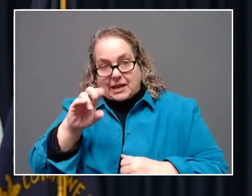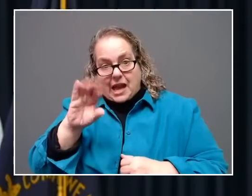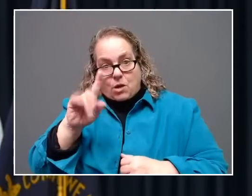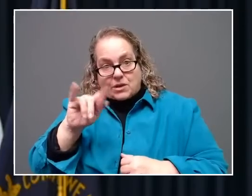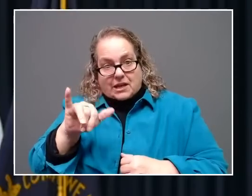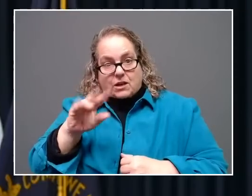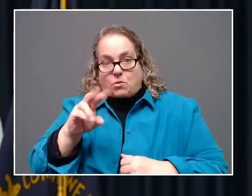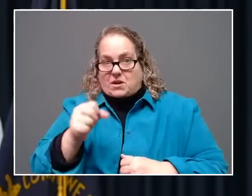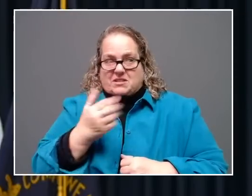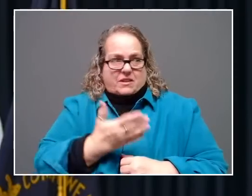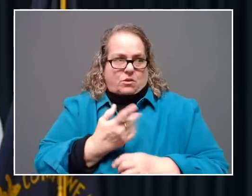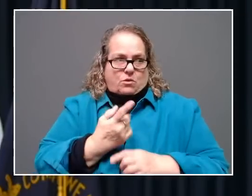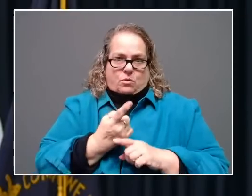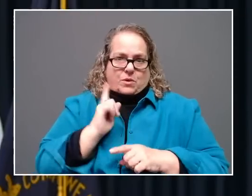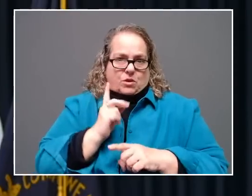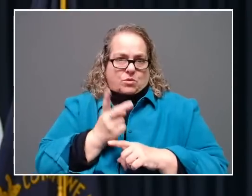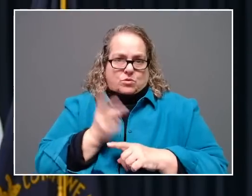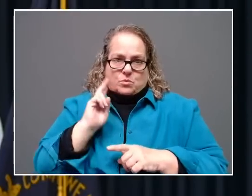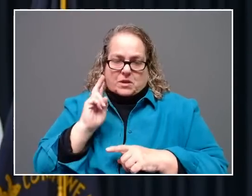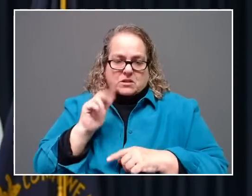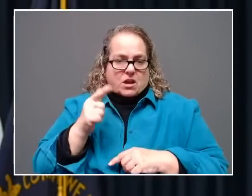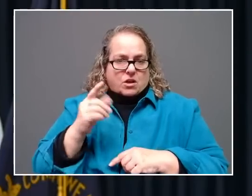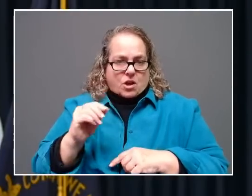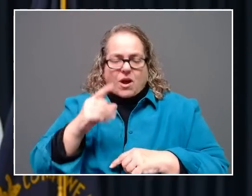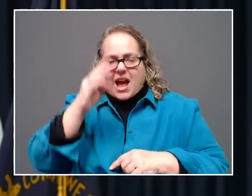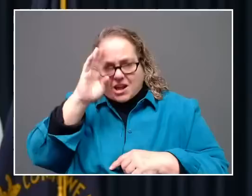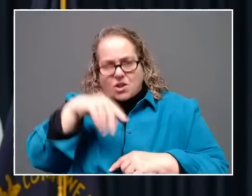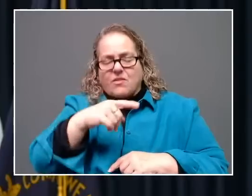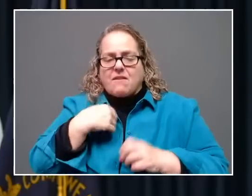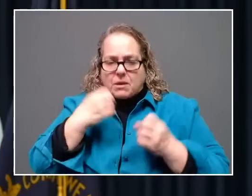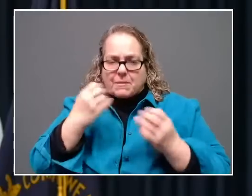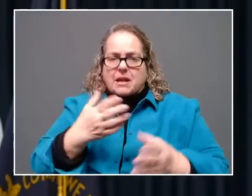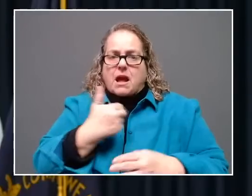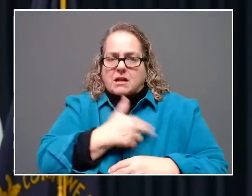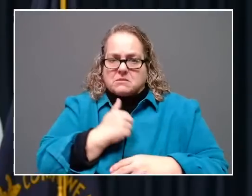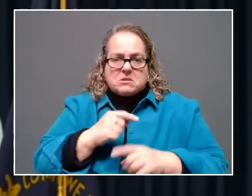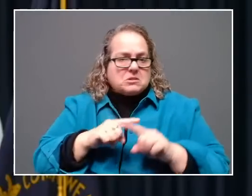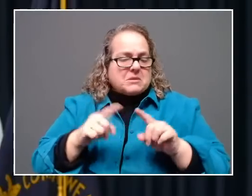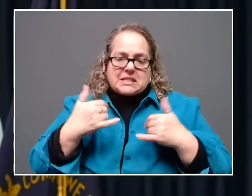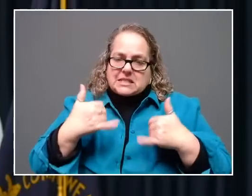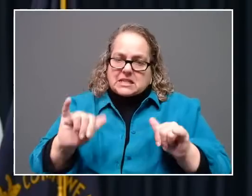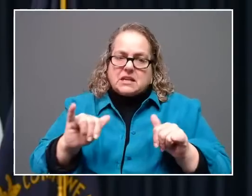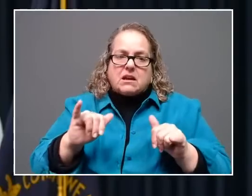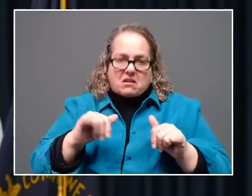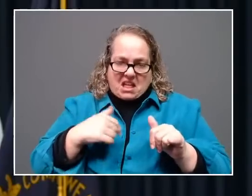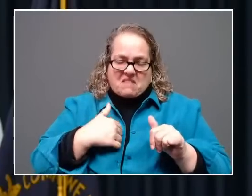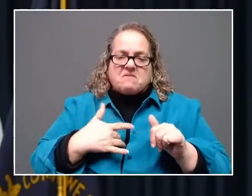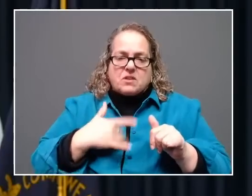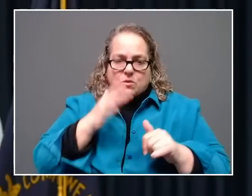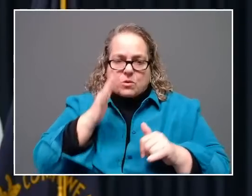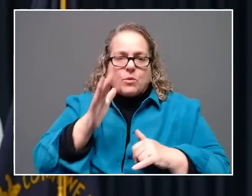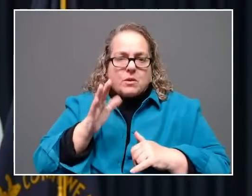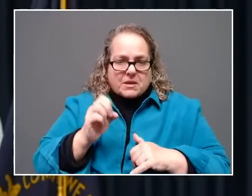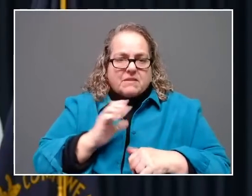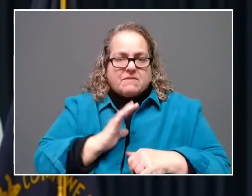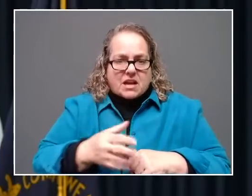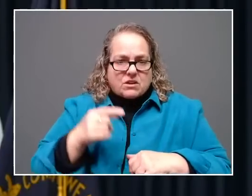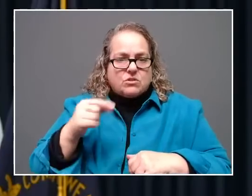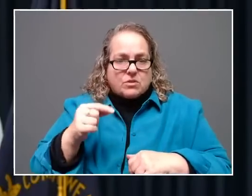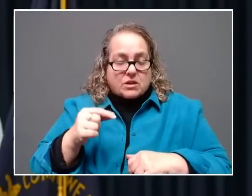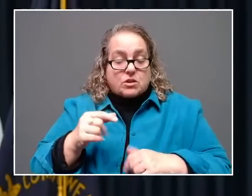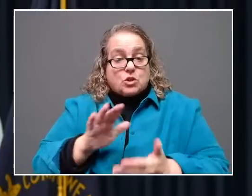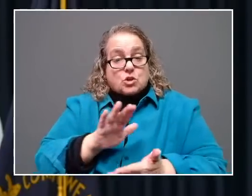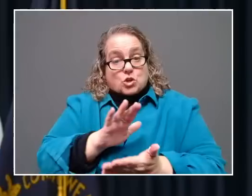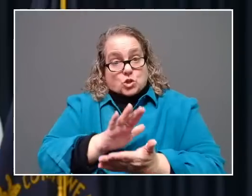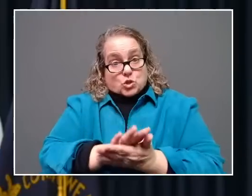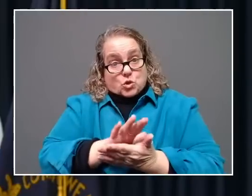2 weeks ago. Remember that schools are actually the congregate setting with the least amount of